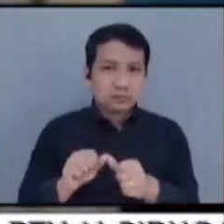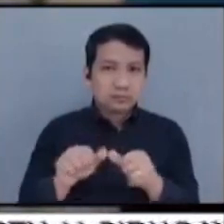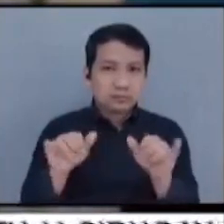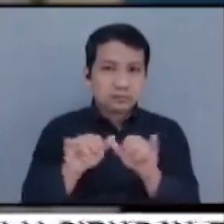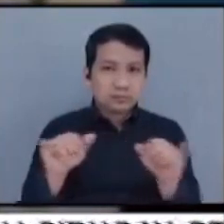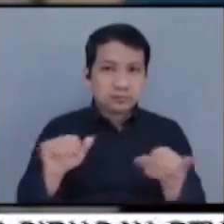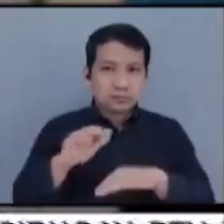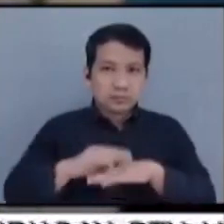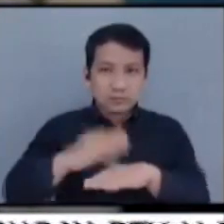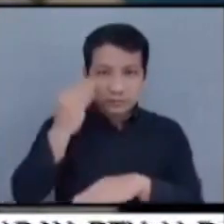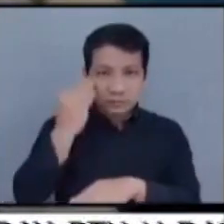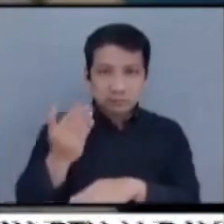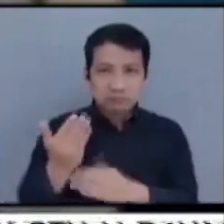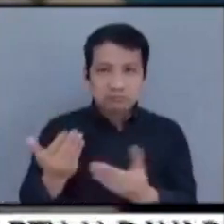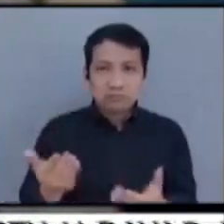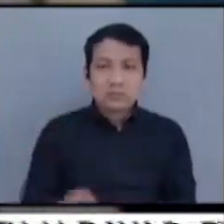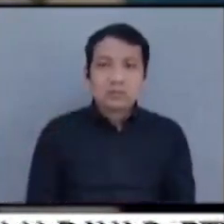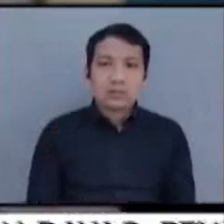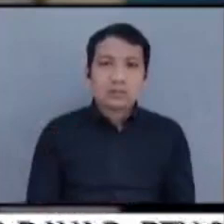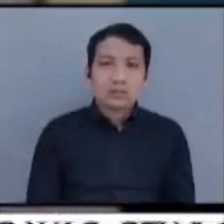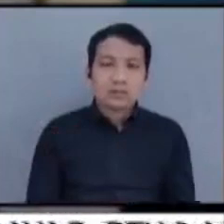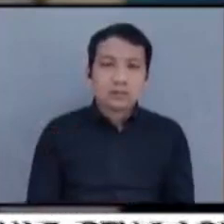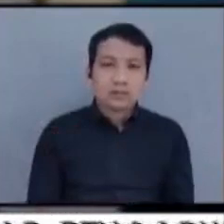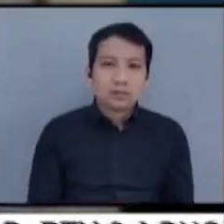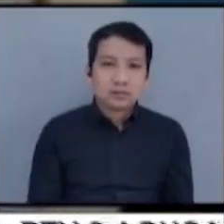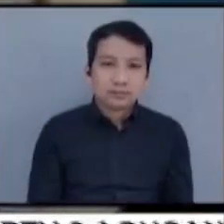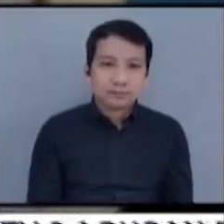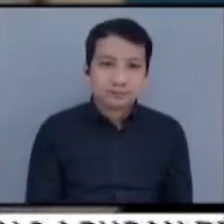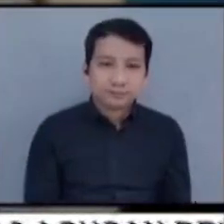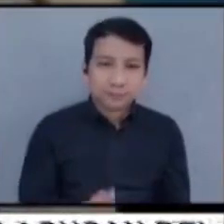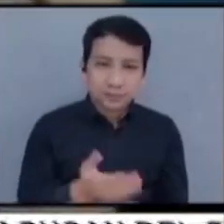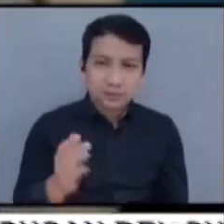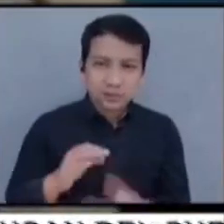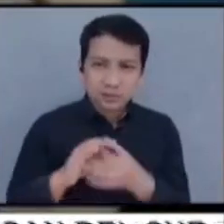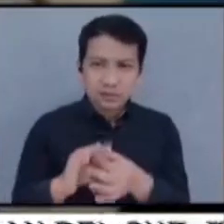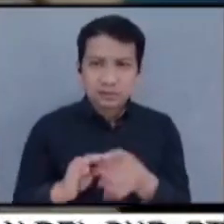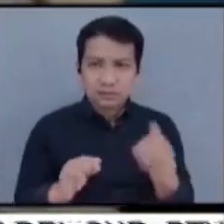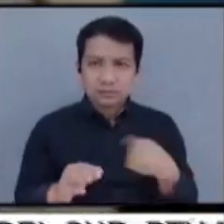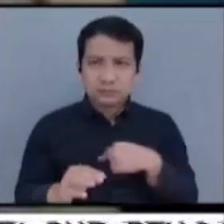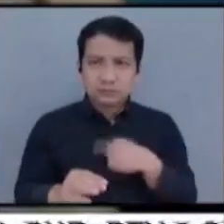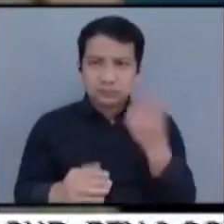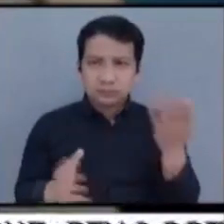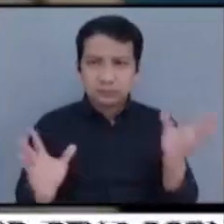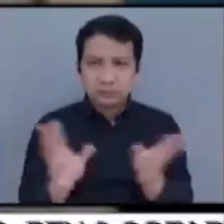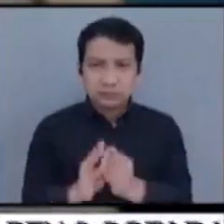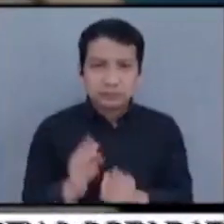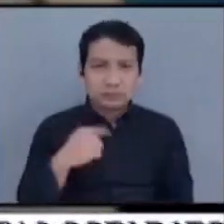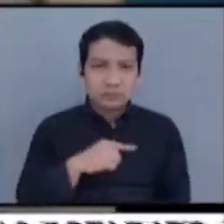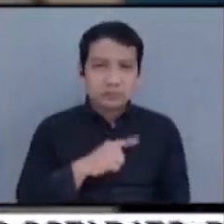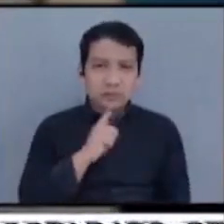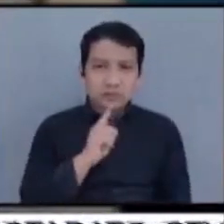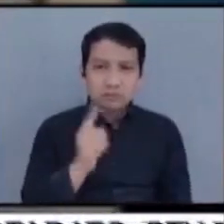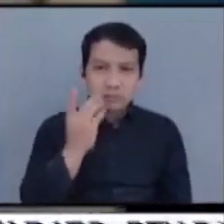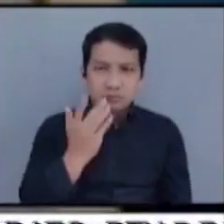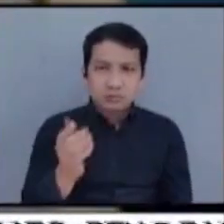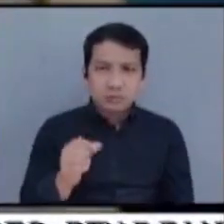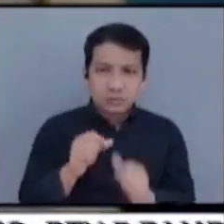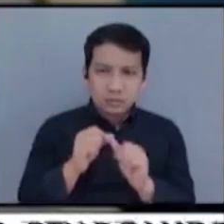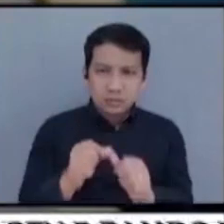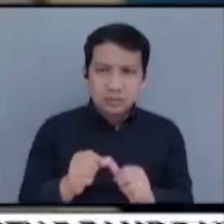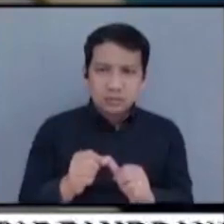sea. Our comprehensive maritime cooperation is envisioned to deal with a wide range of issues from piracy